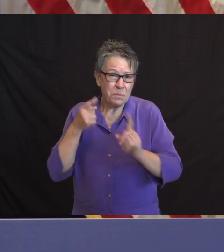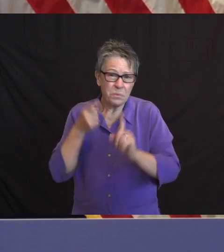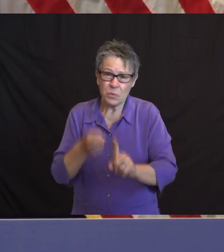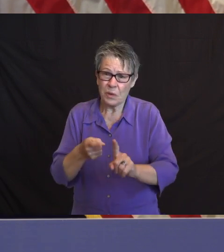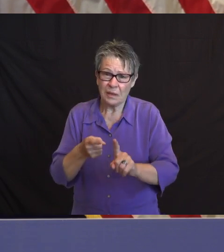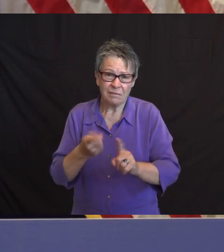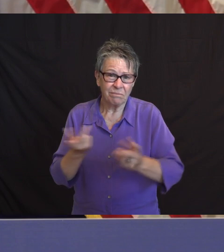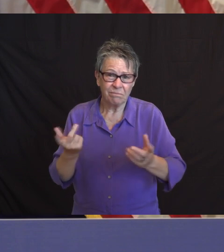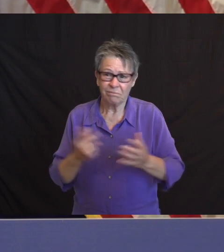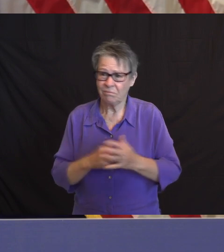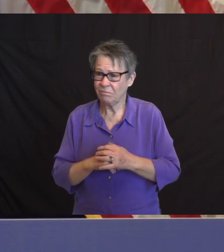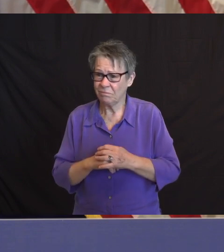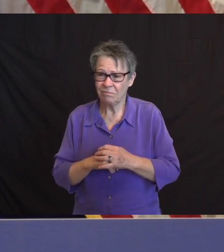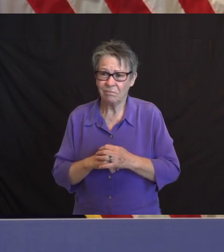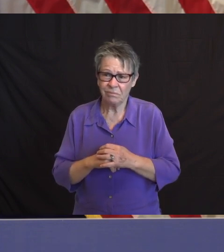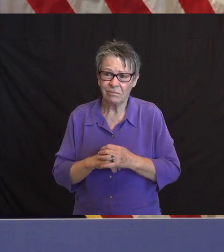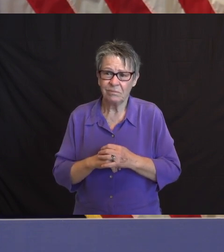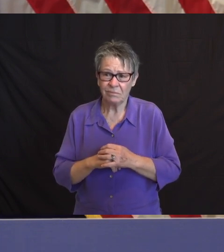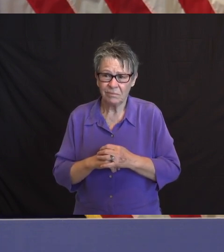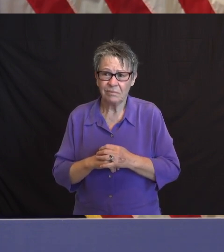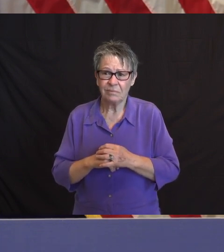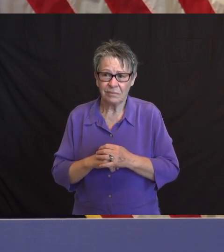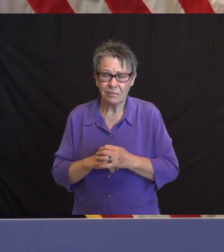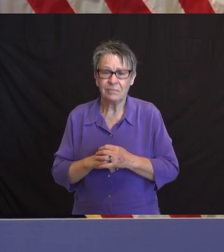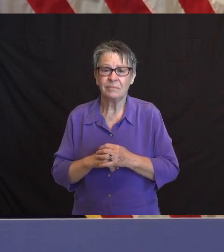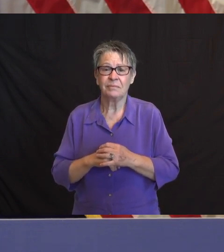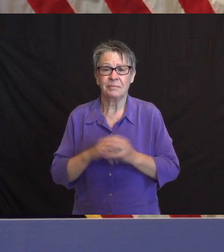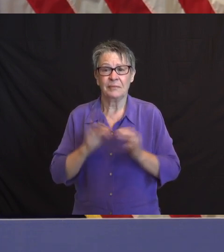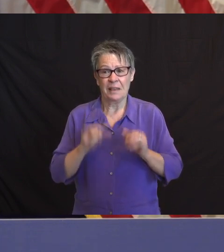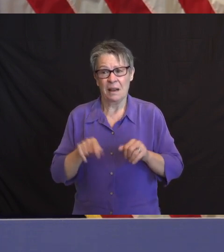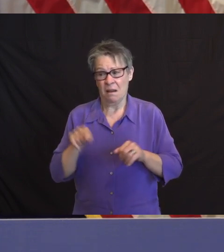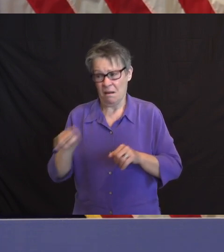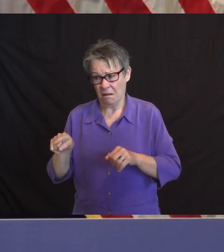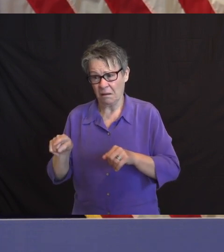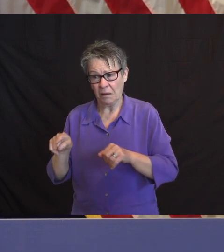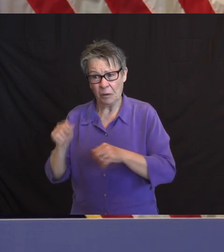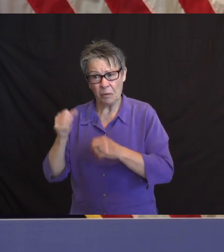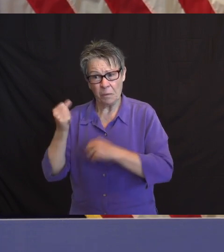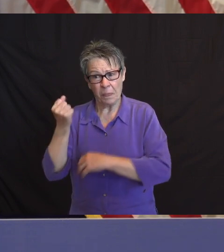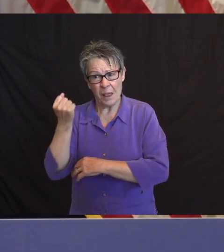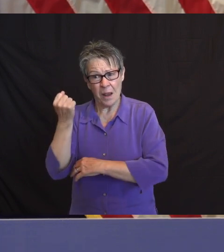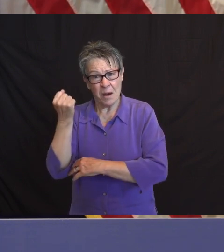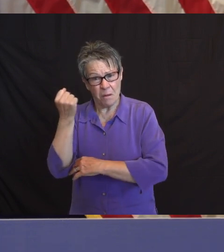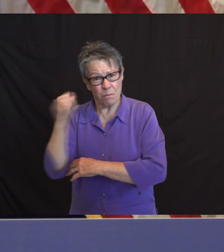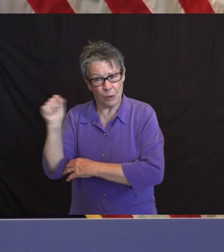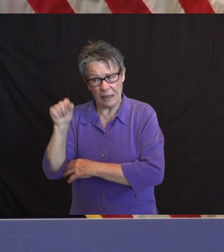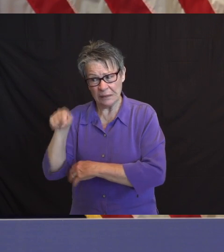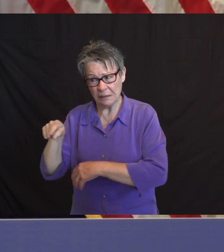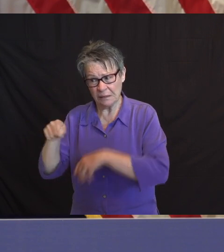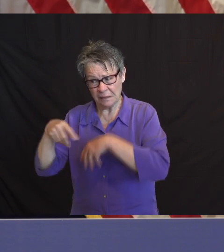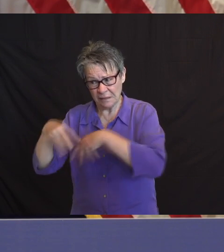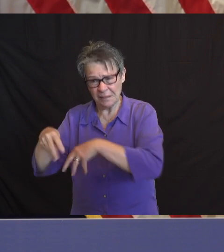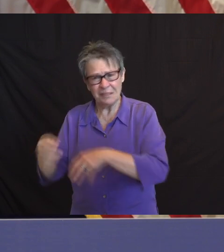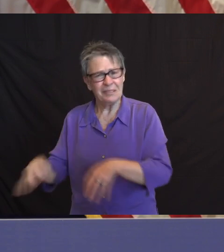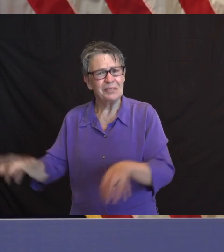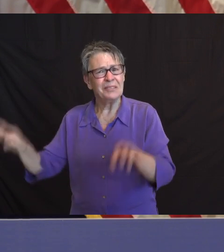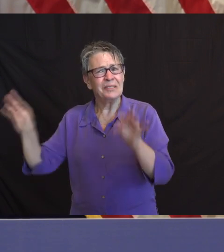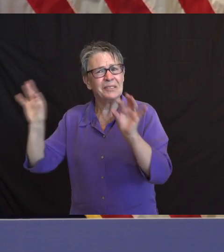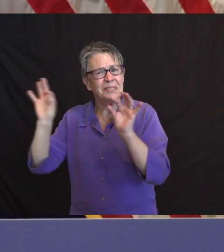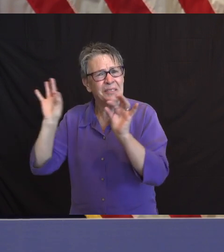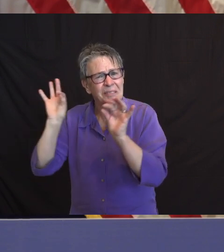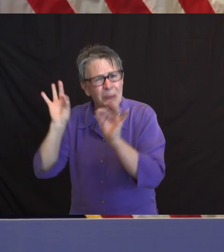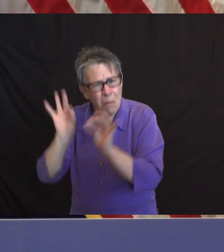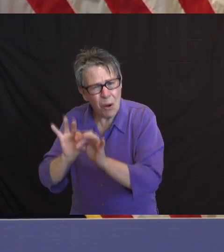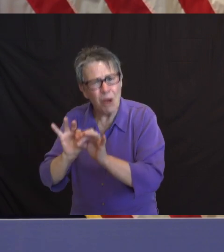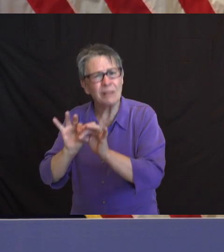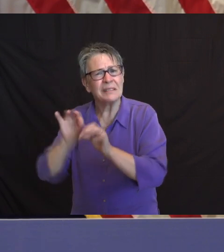say both, that this is an extraordinary moment in our nation's history, and we have to be vigilant about public health.